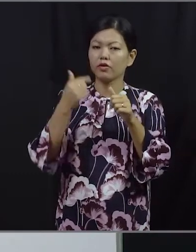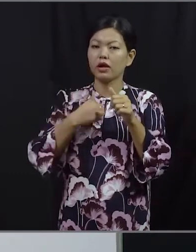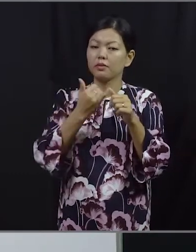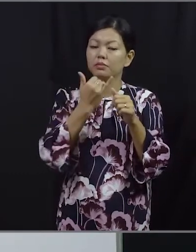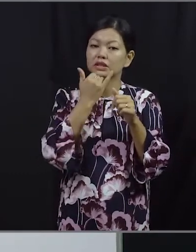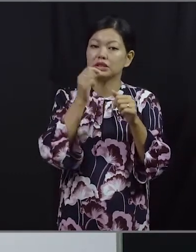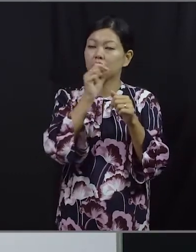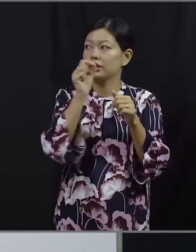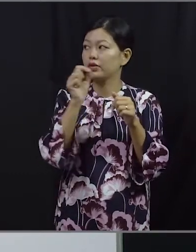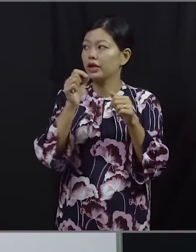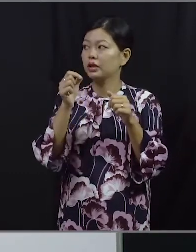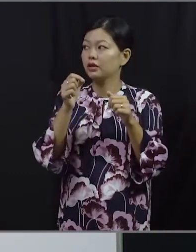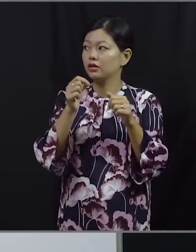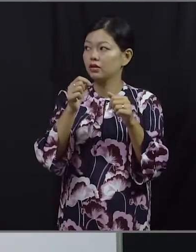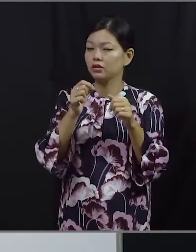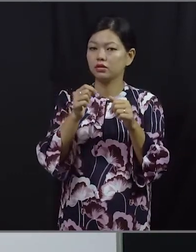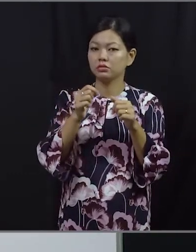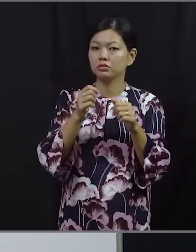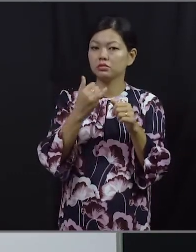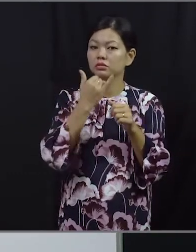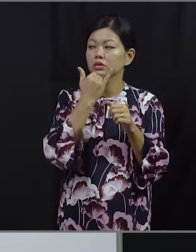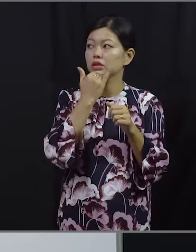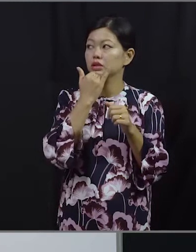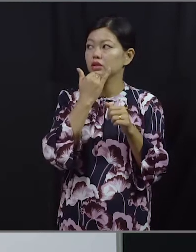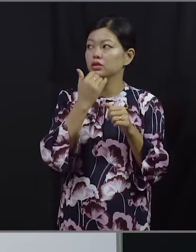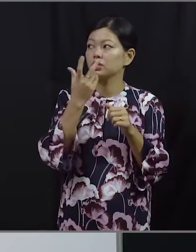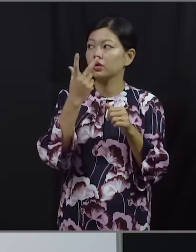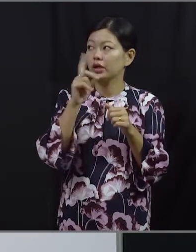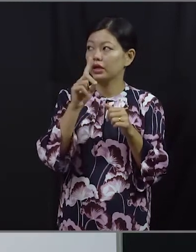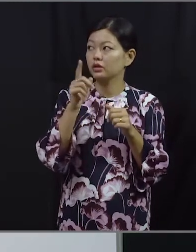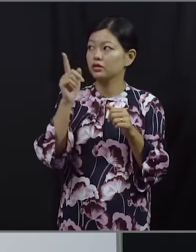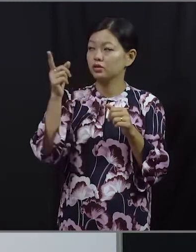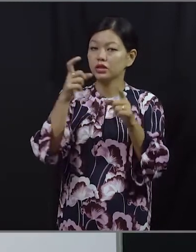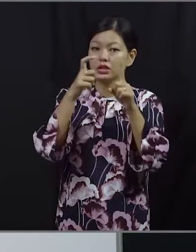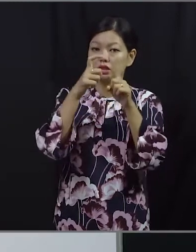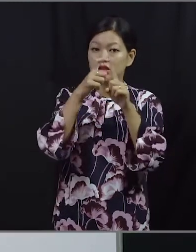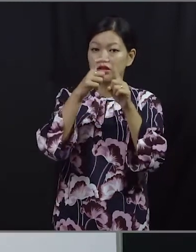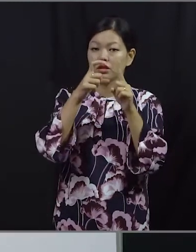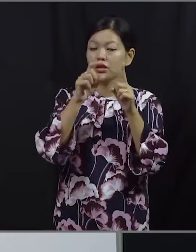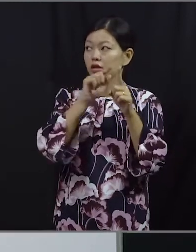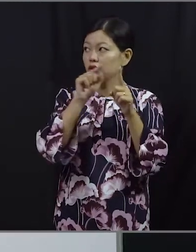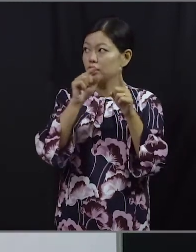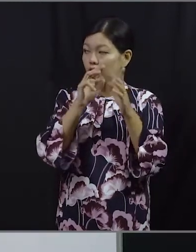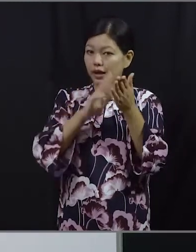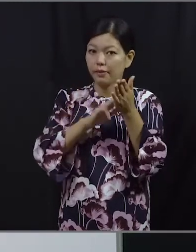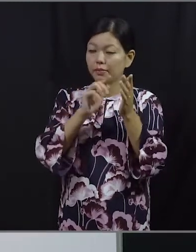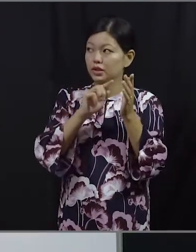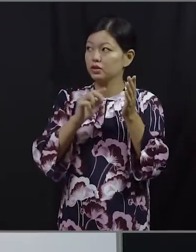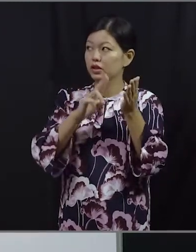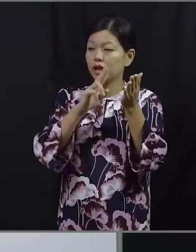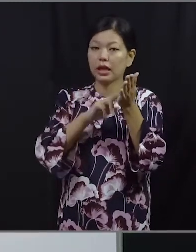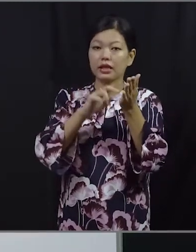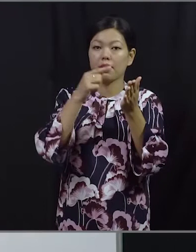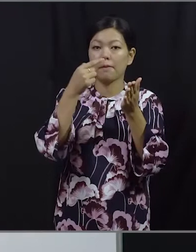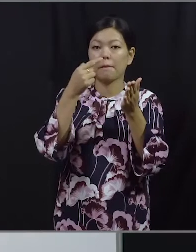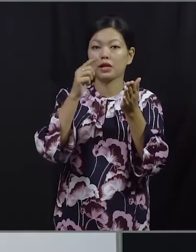so this should be minus, and in this expression the final, the dm expression will be minus. Okay, as even I